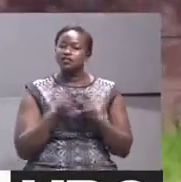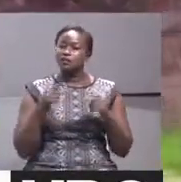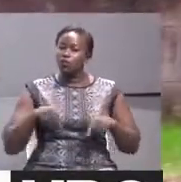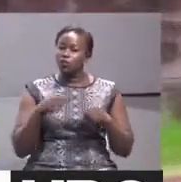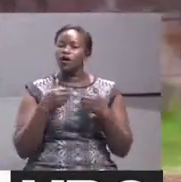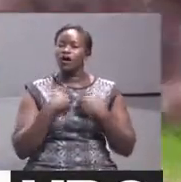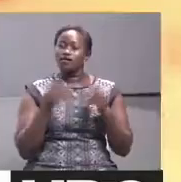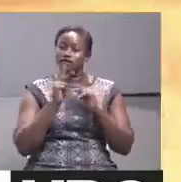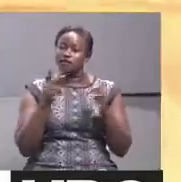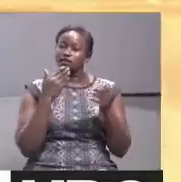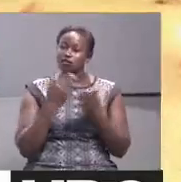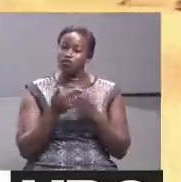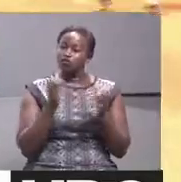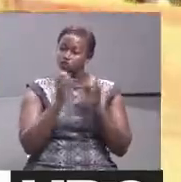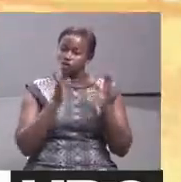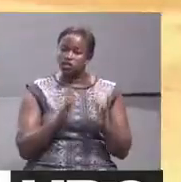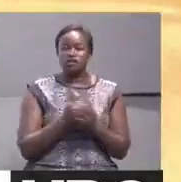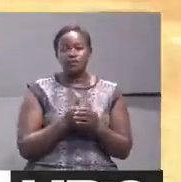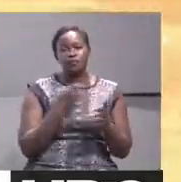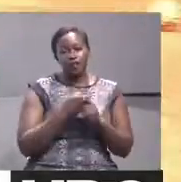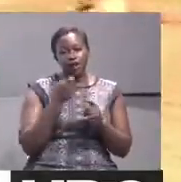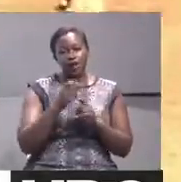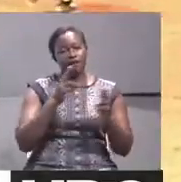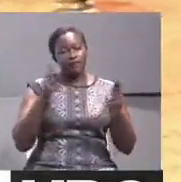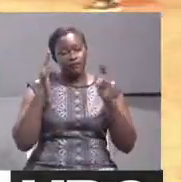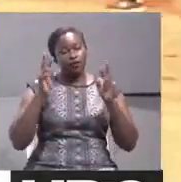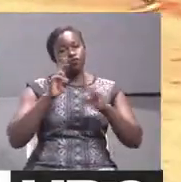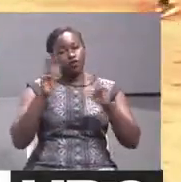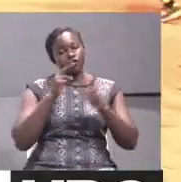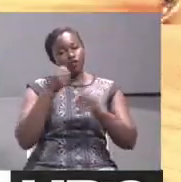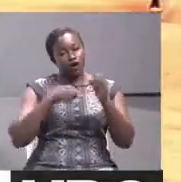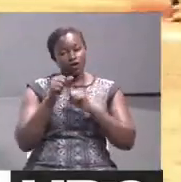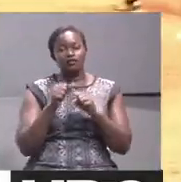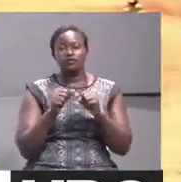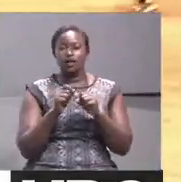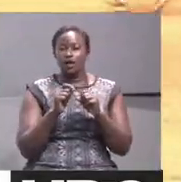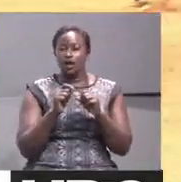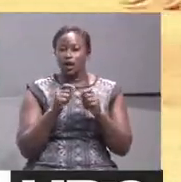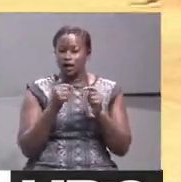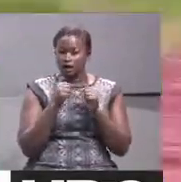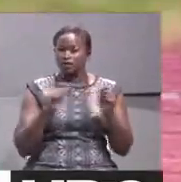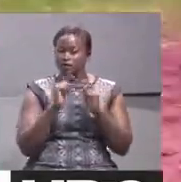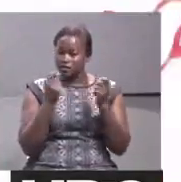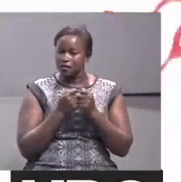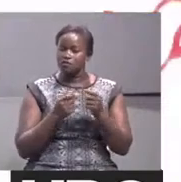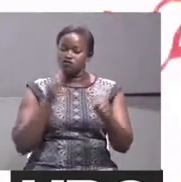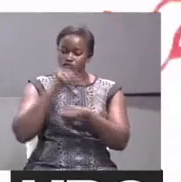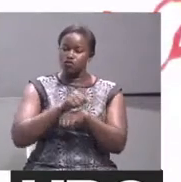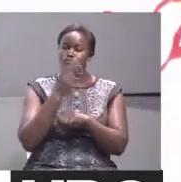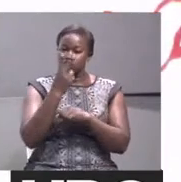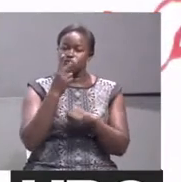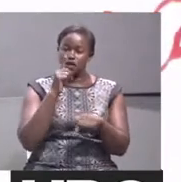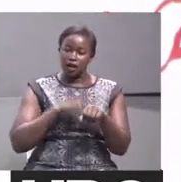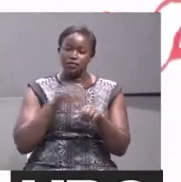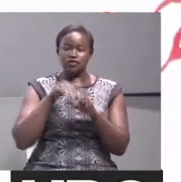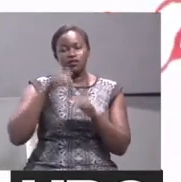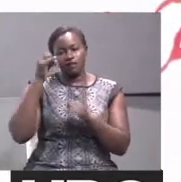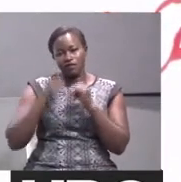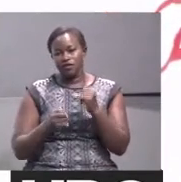good coaches. Kampala University is ready for action against a team that they have beaten on two occasions in the final. We are